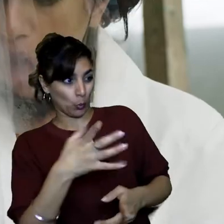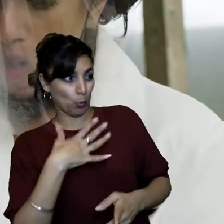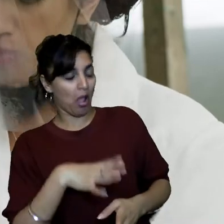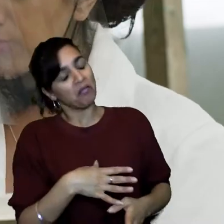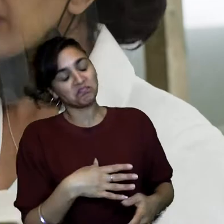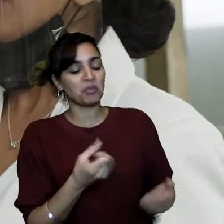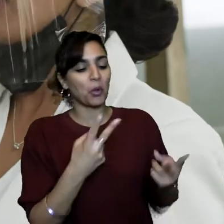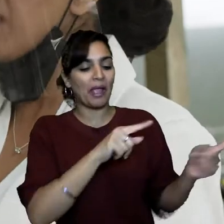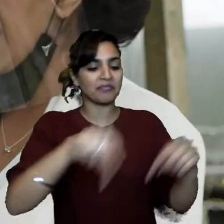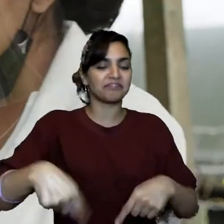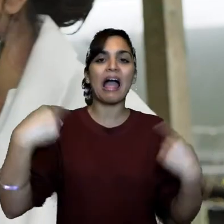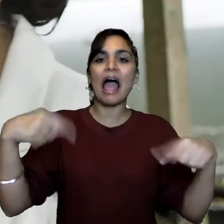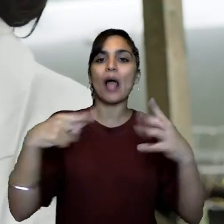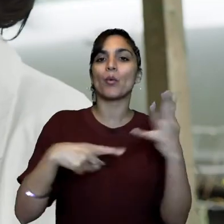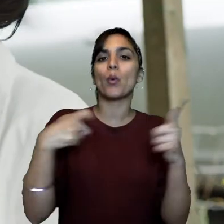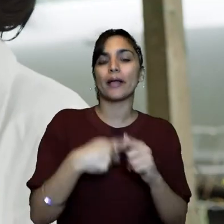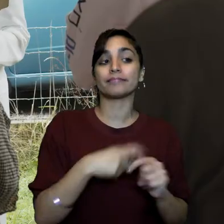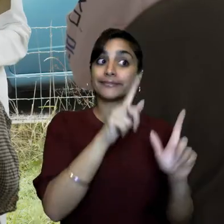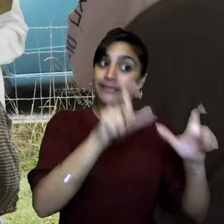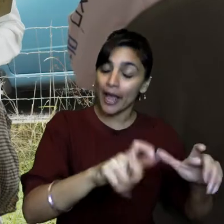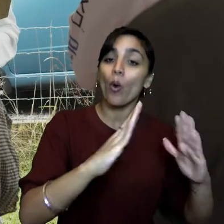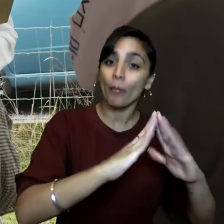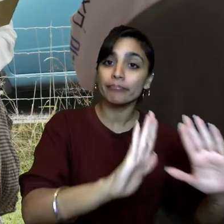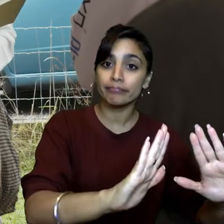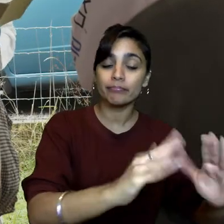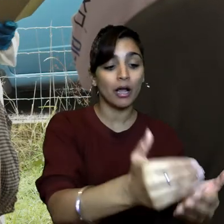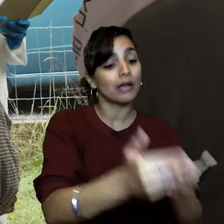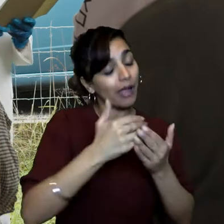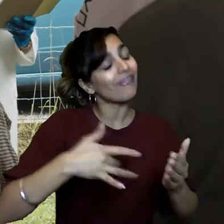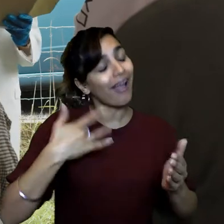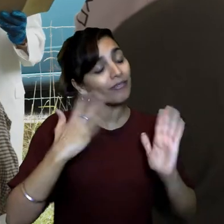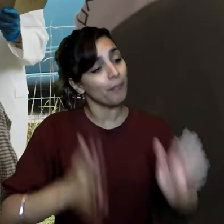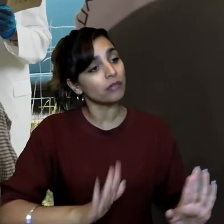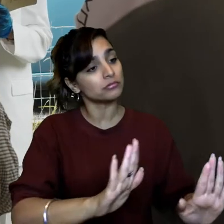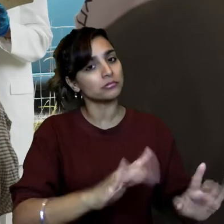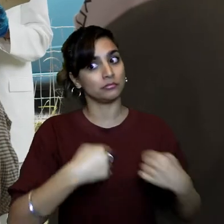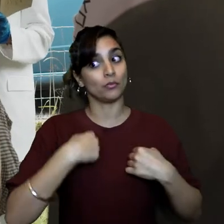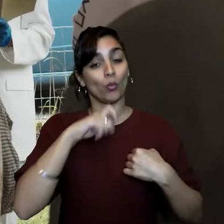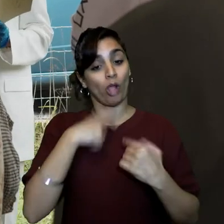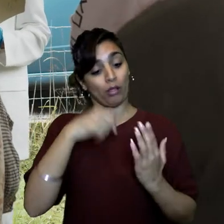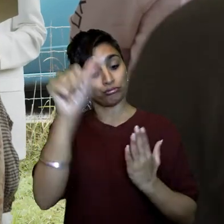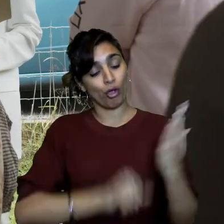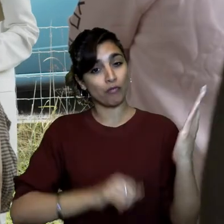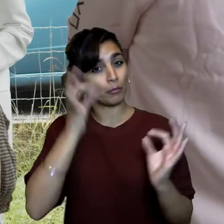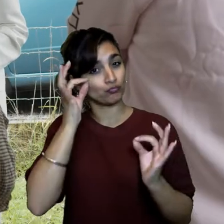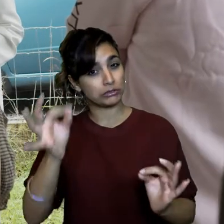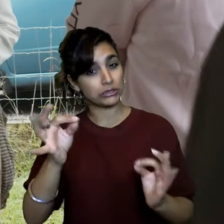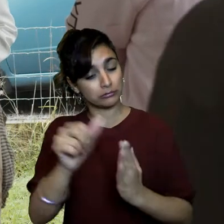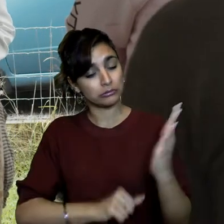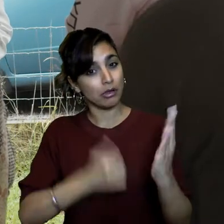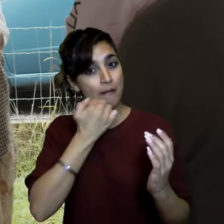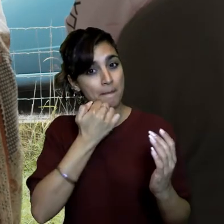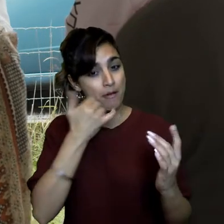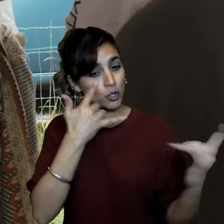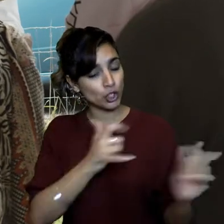at home save lives. There will be a strict numbers checking program like our racist relatives